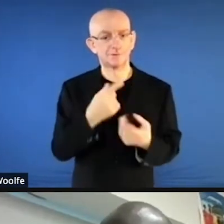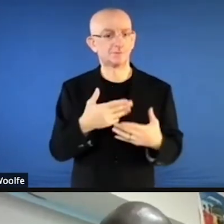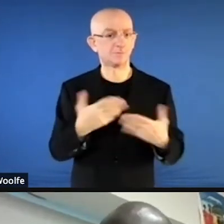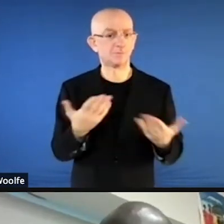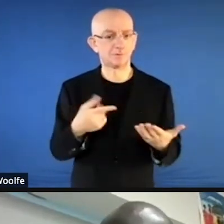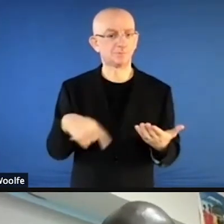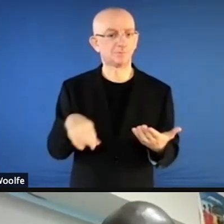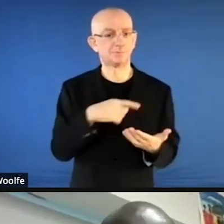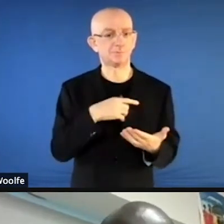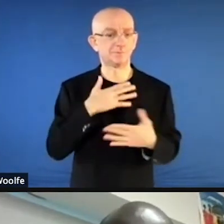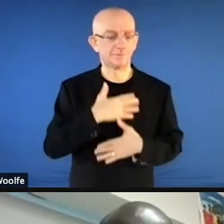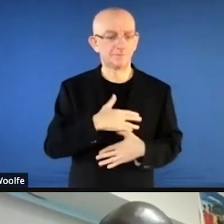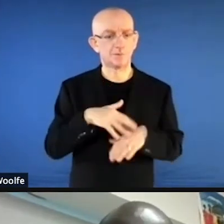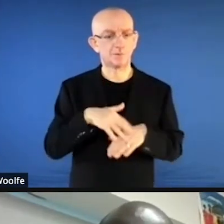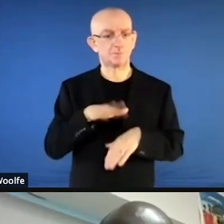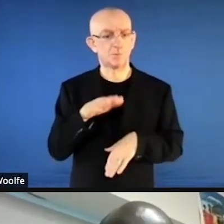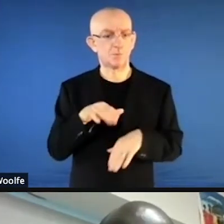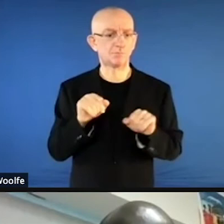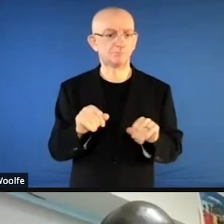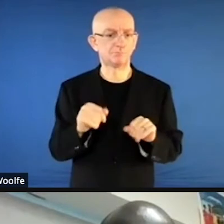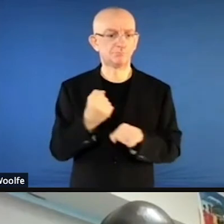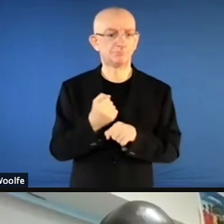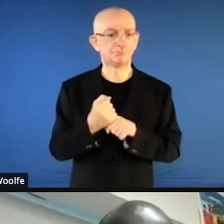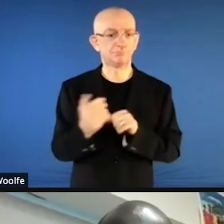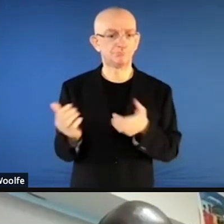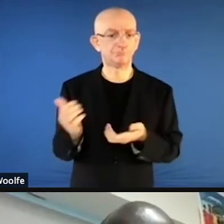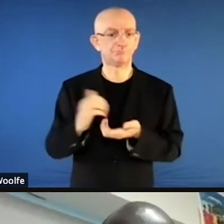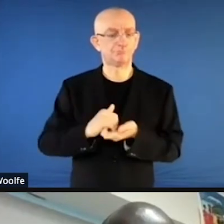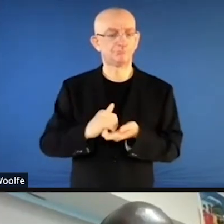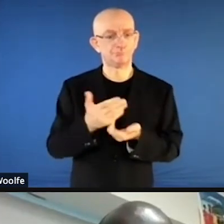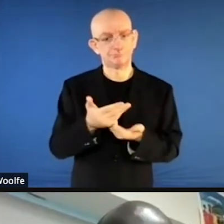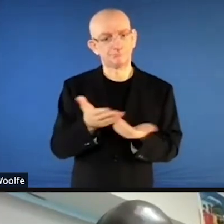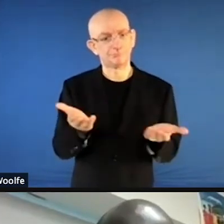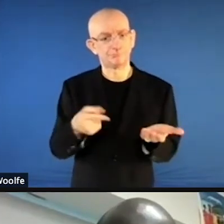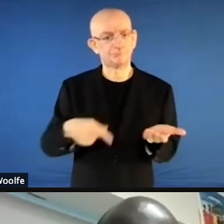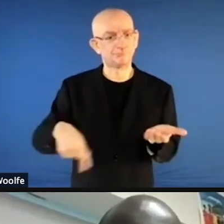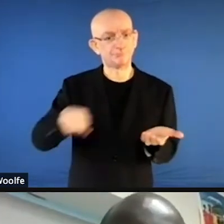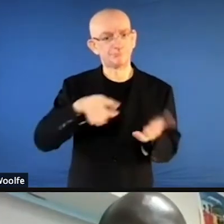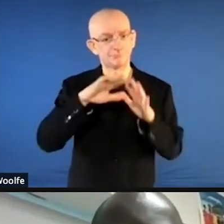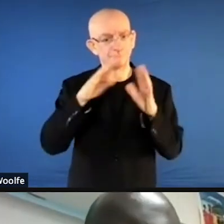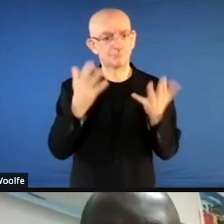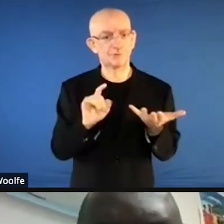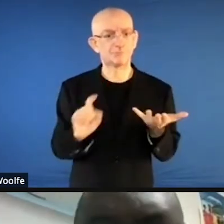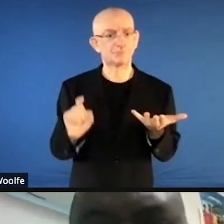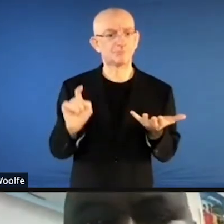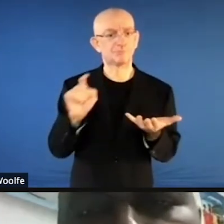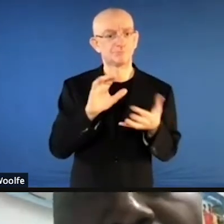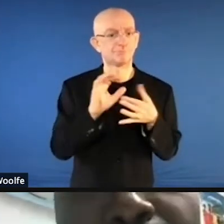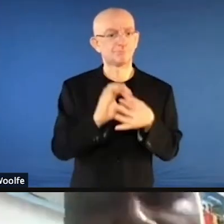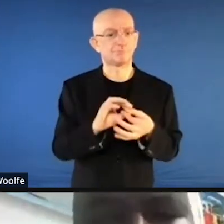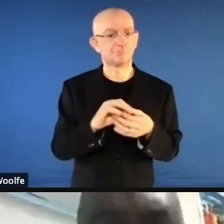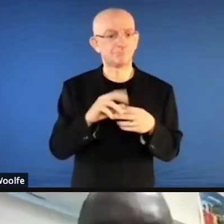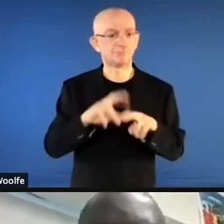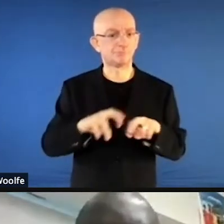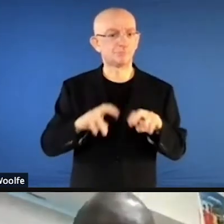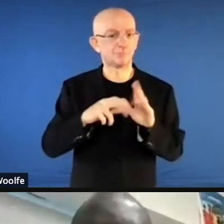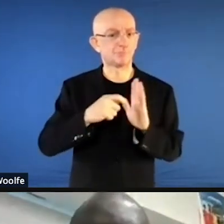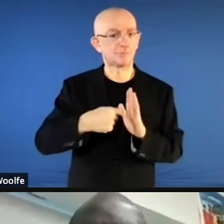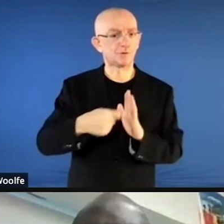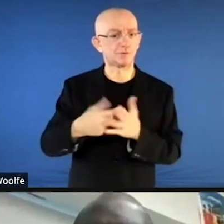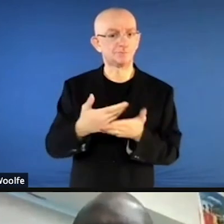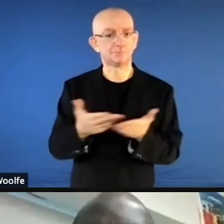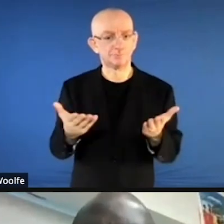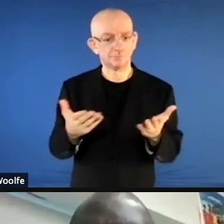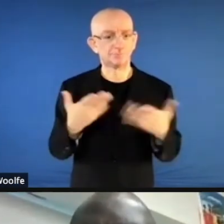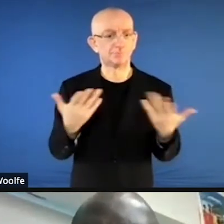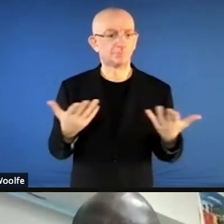collaboration across the world in terms of research projects. And one of the problems that would be addressed